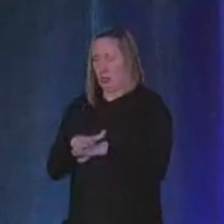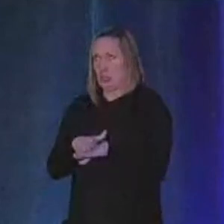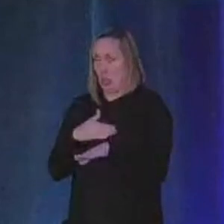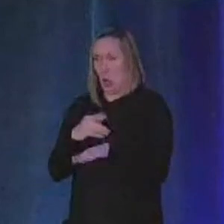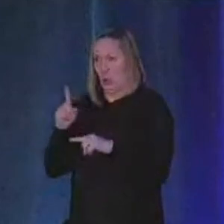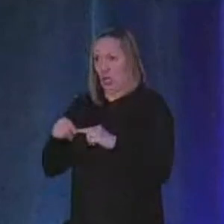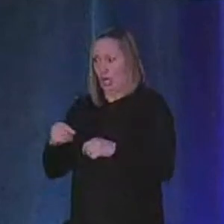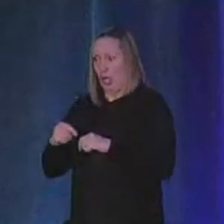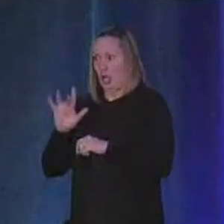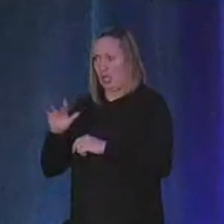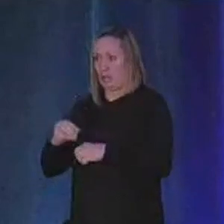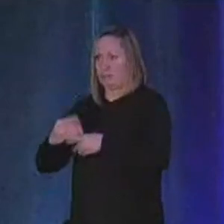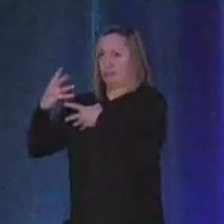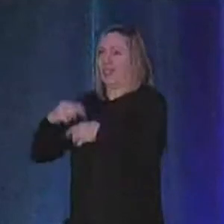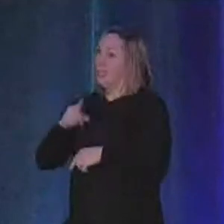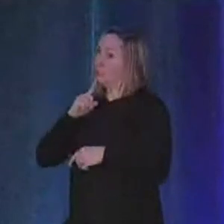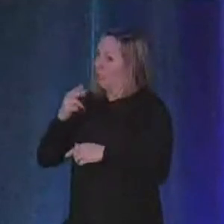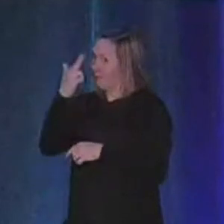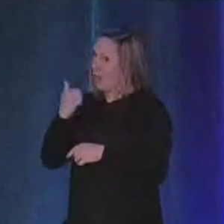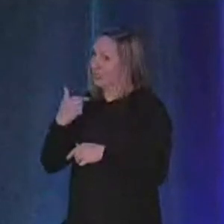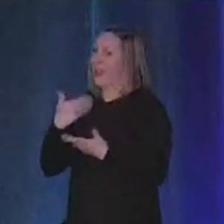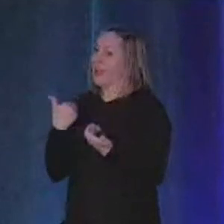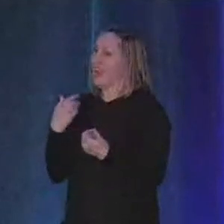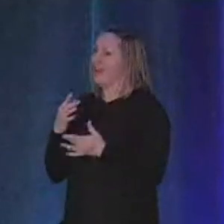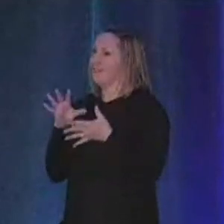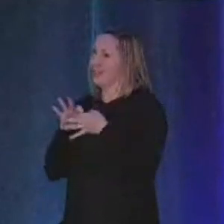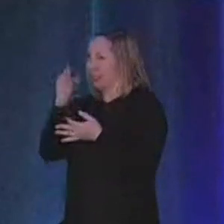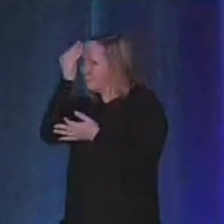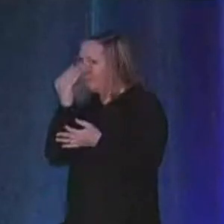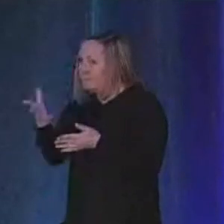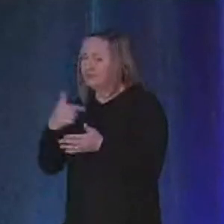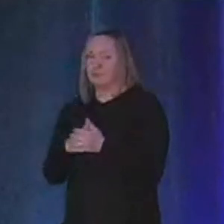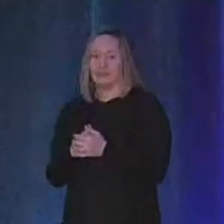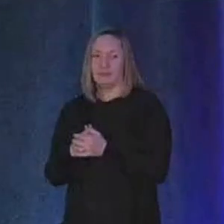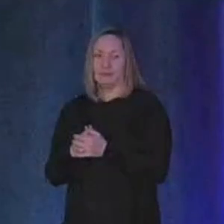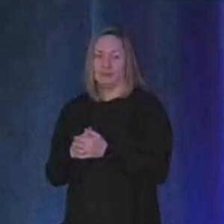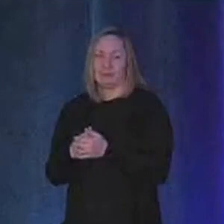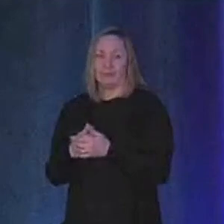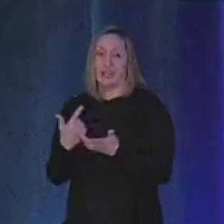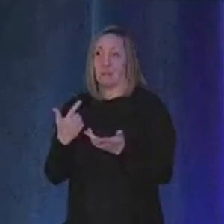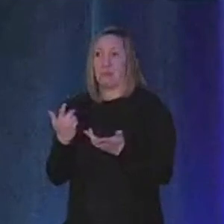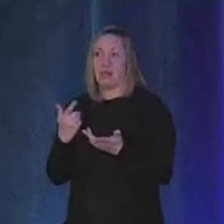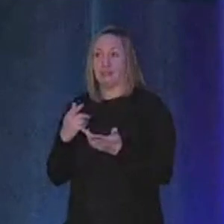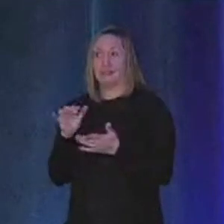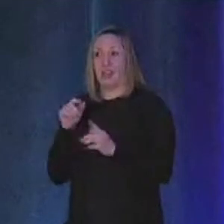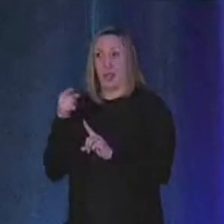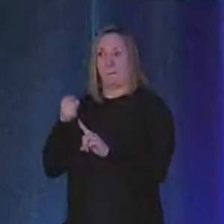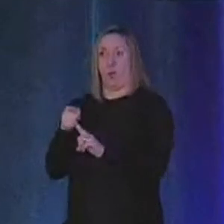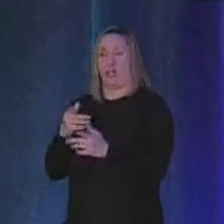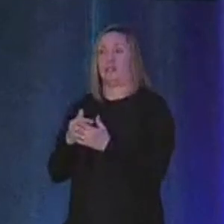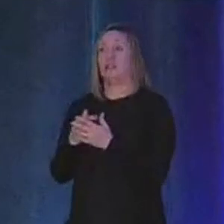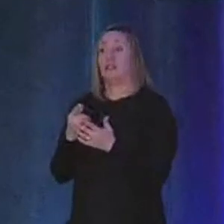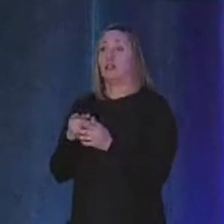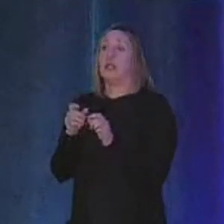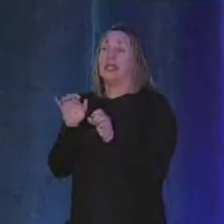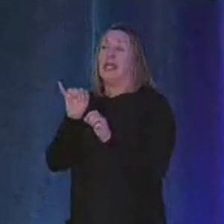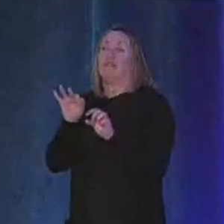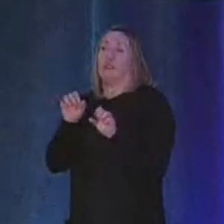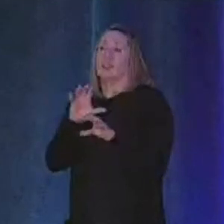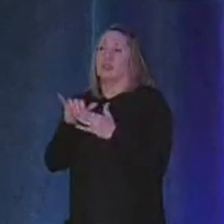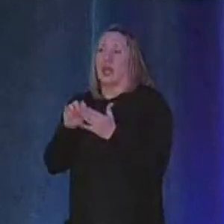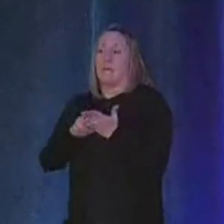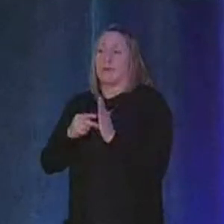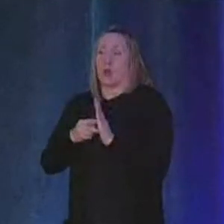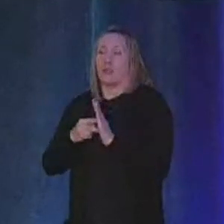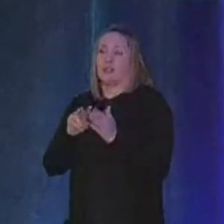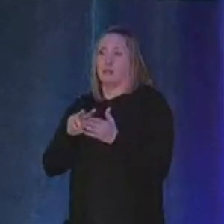Yeah, it's really funny. You should look it up. I have the link, but I remember Swick shared it with me. But yeah, the point is, if you can do that on purpose,